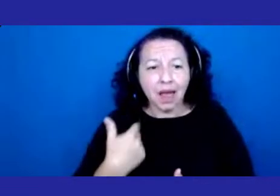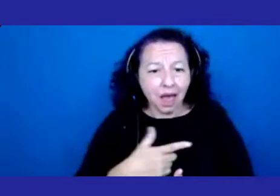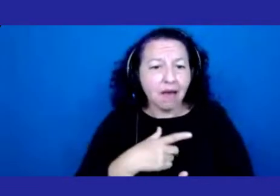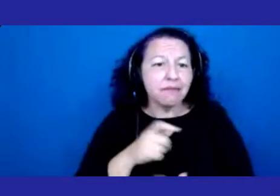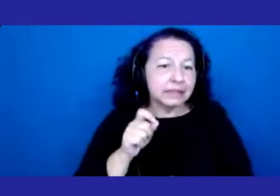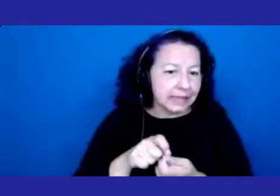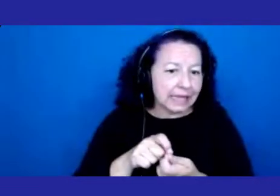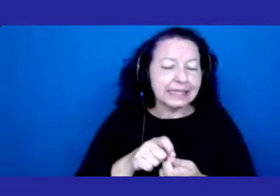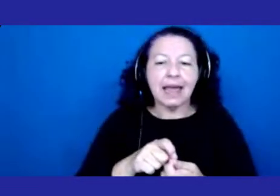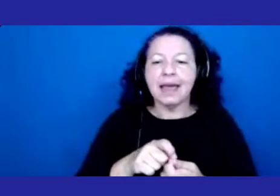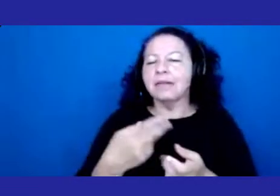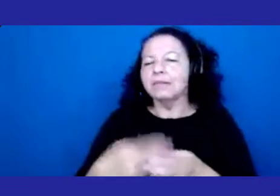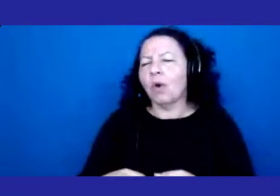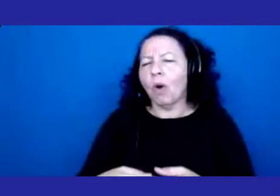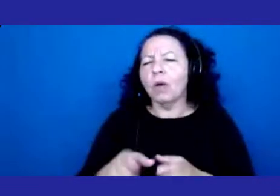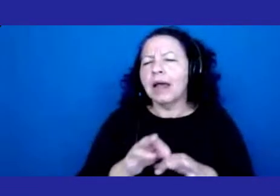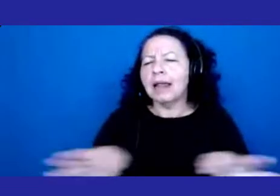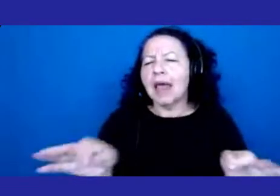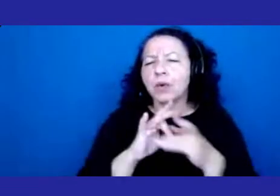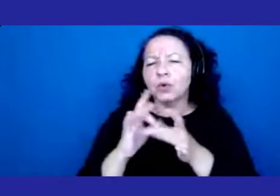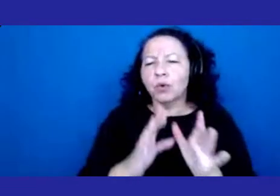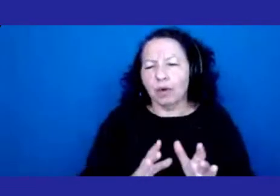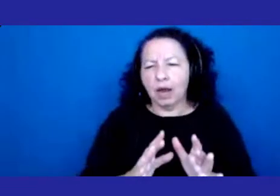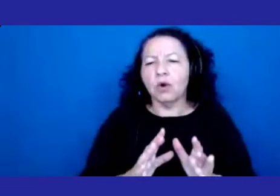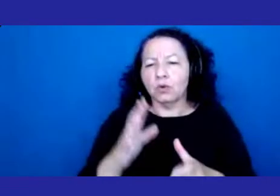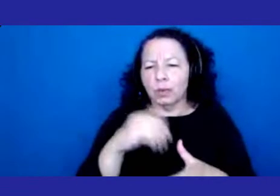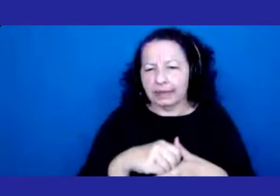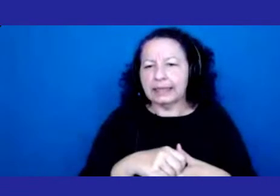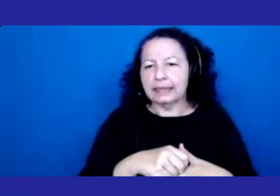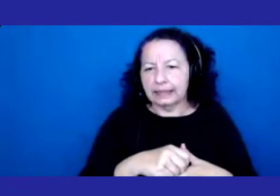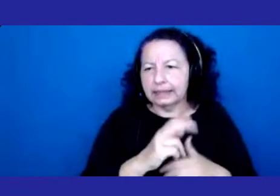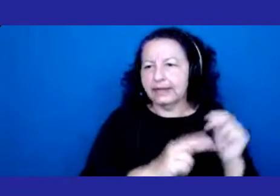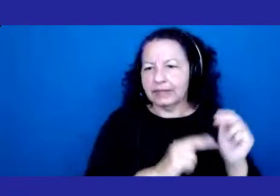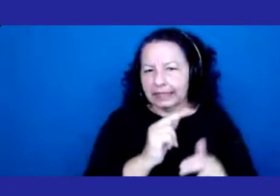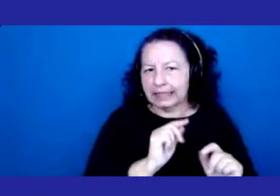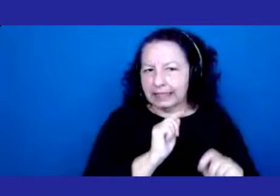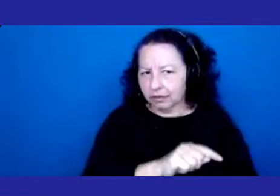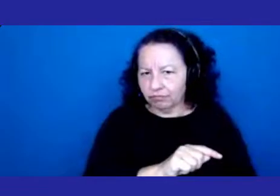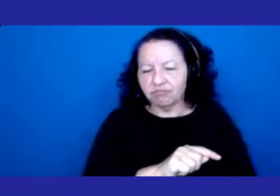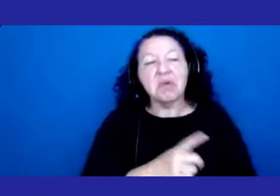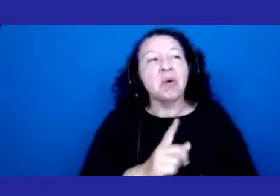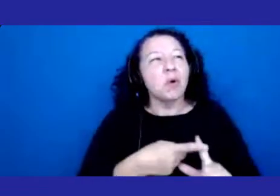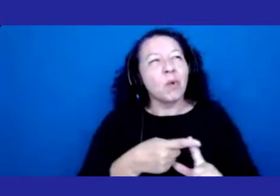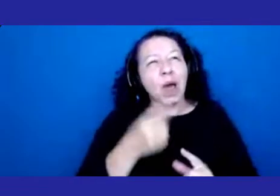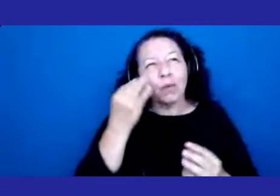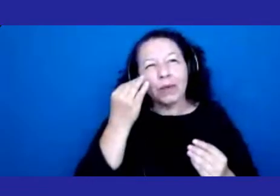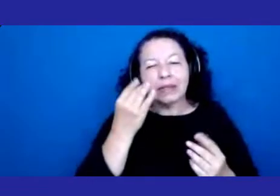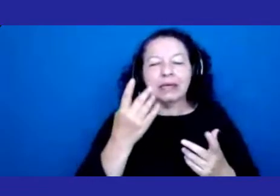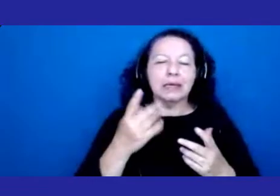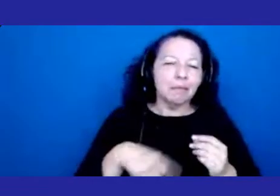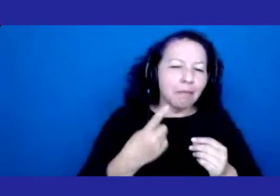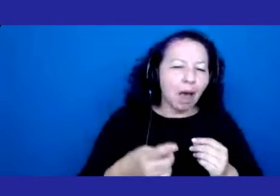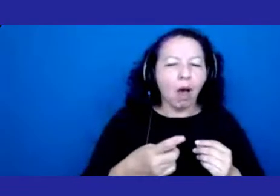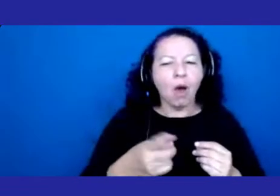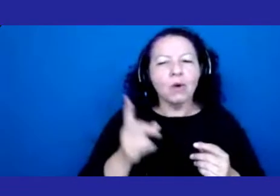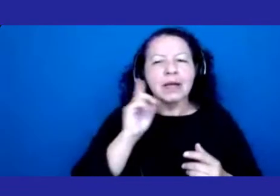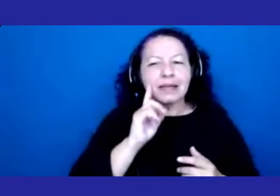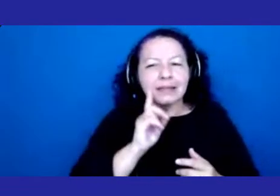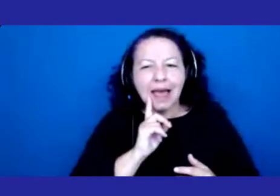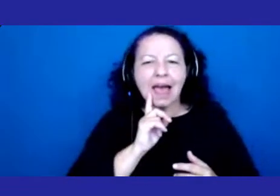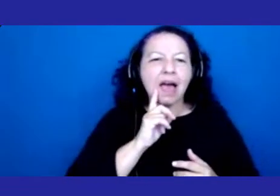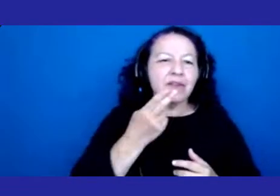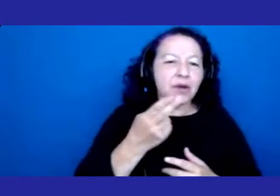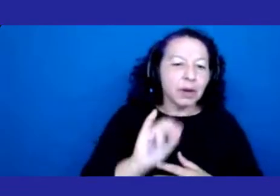we call language coordinators at the facility. And when we think of deaf, of hearing impaired,